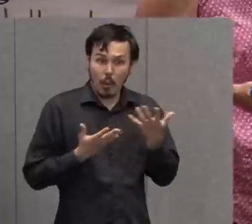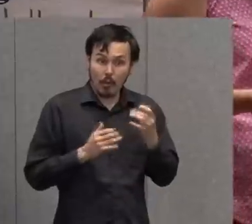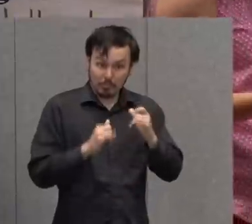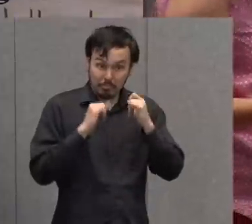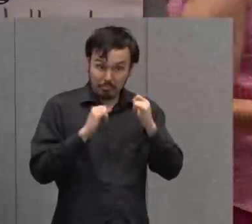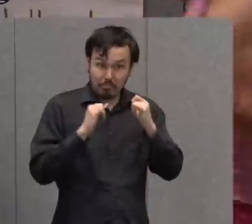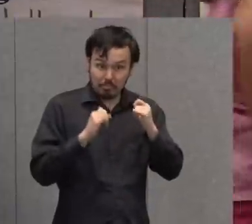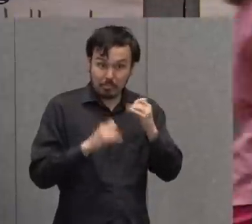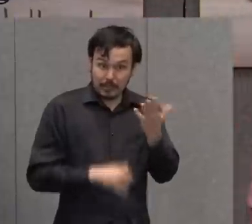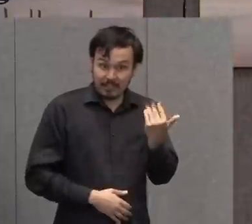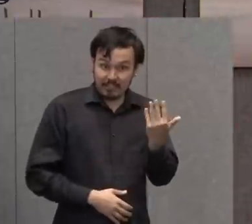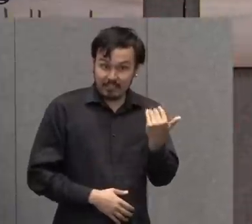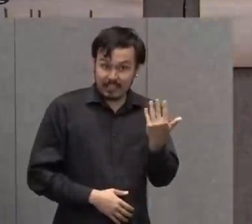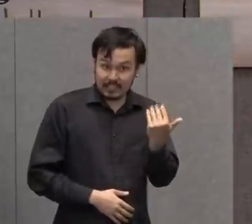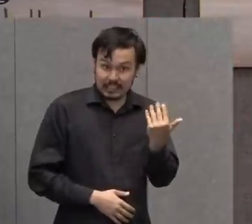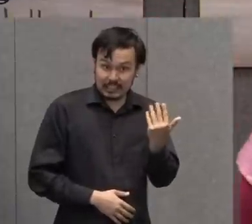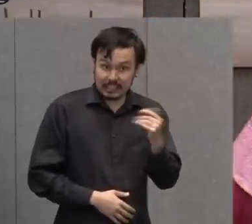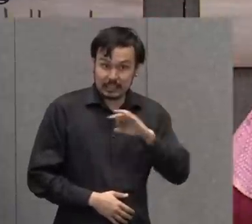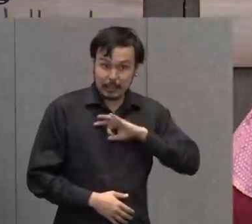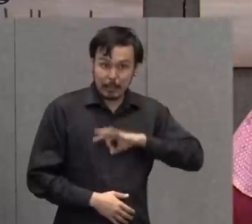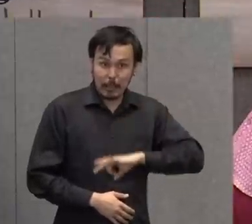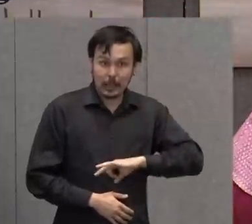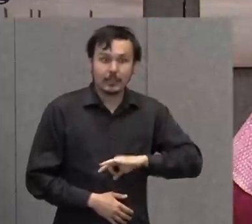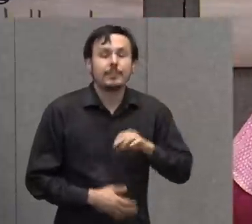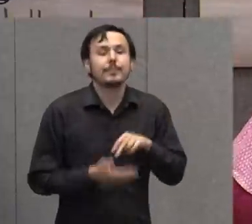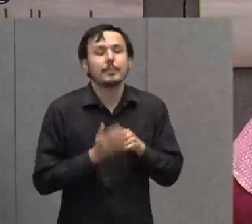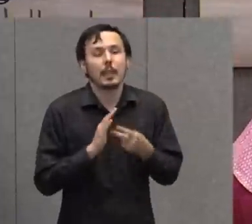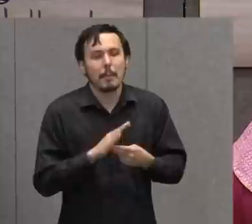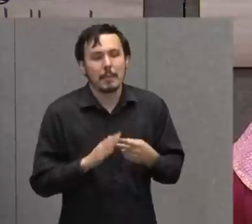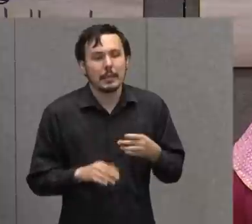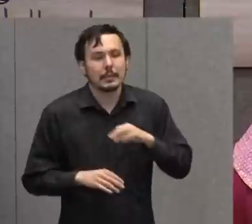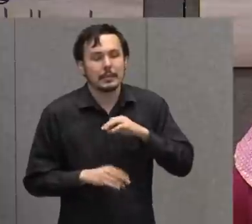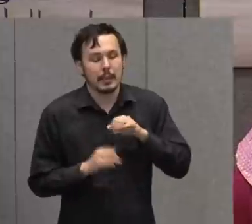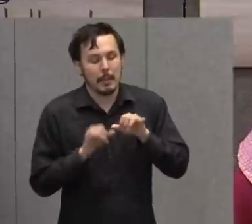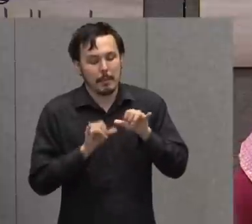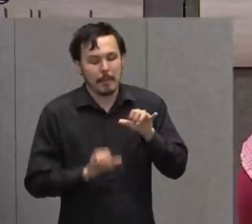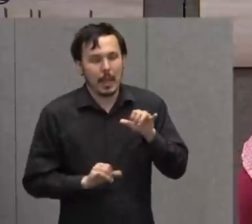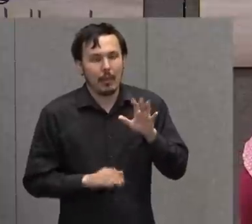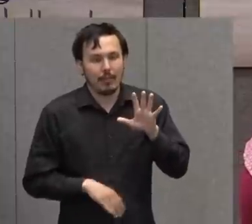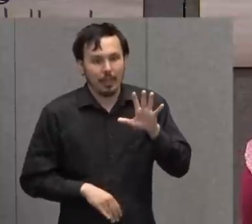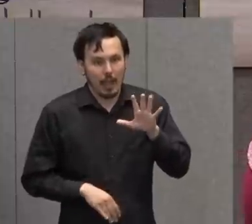15 with me? So I'm going to say pattern 5.